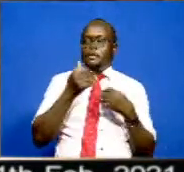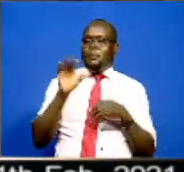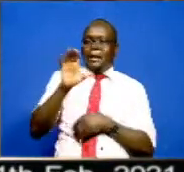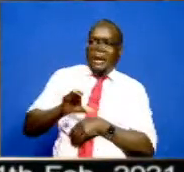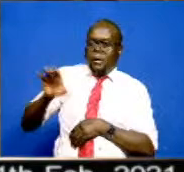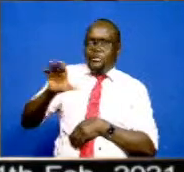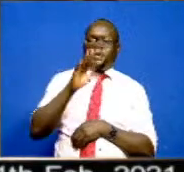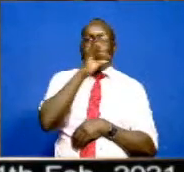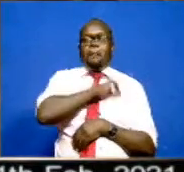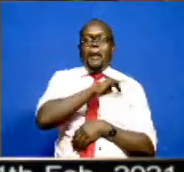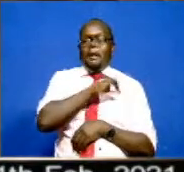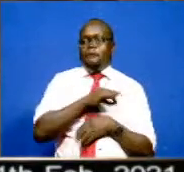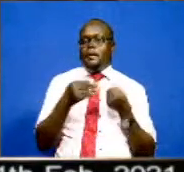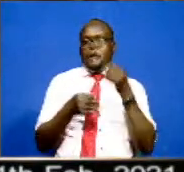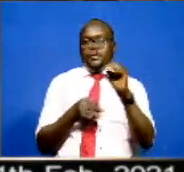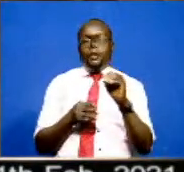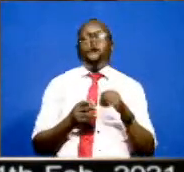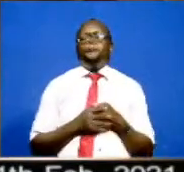benefit. So